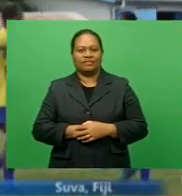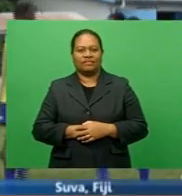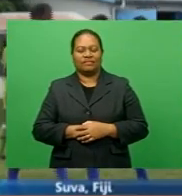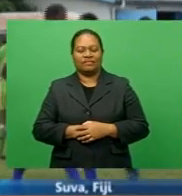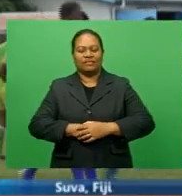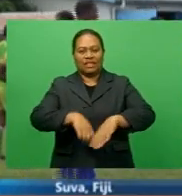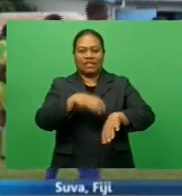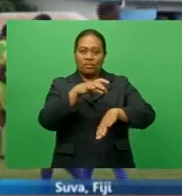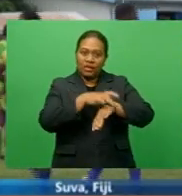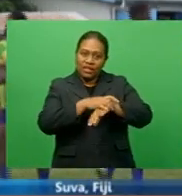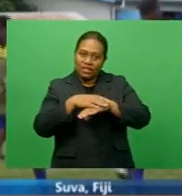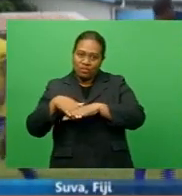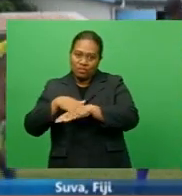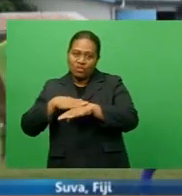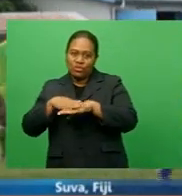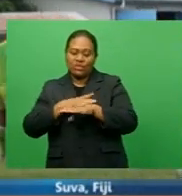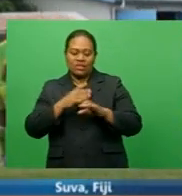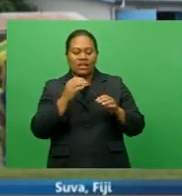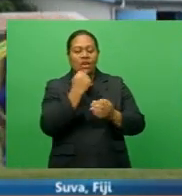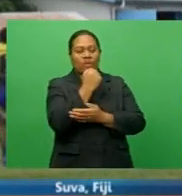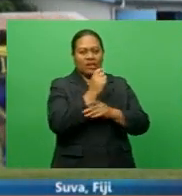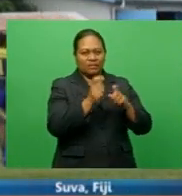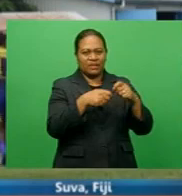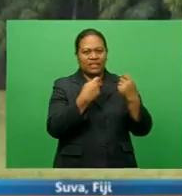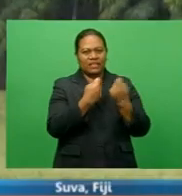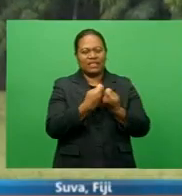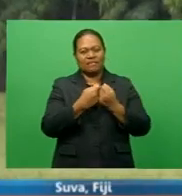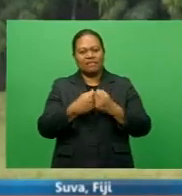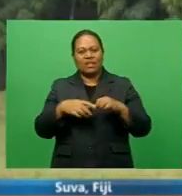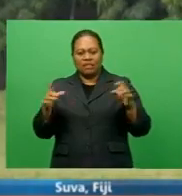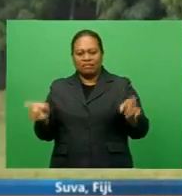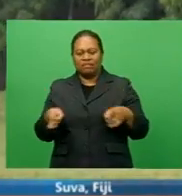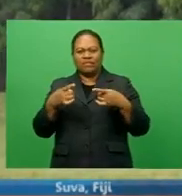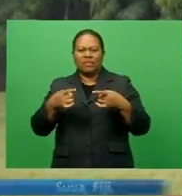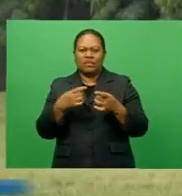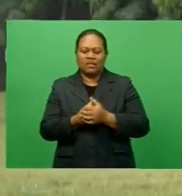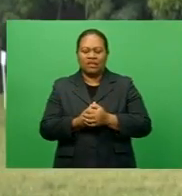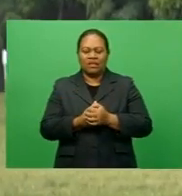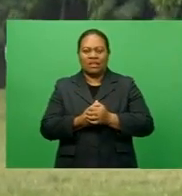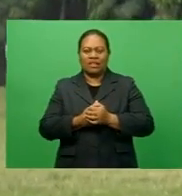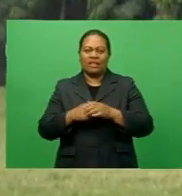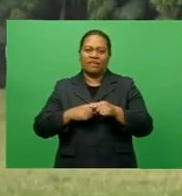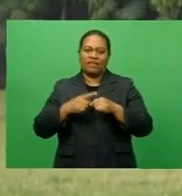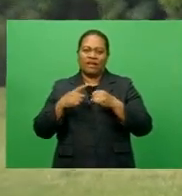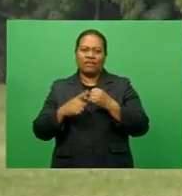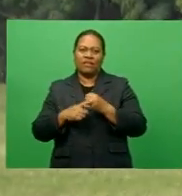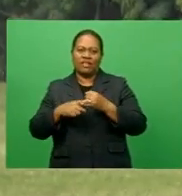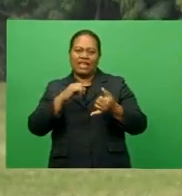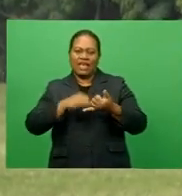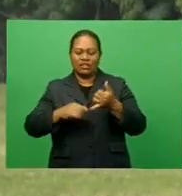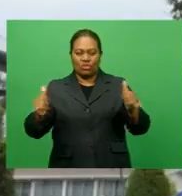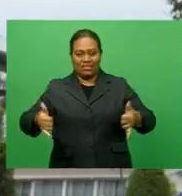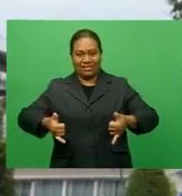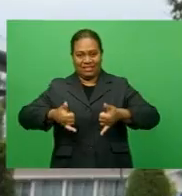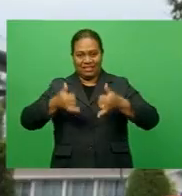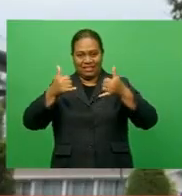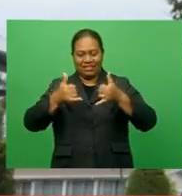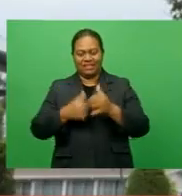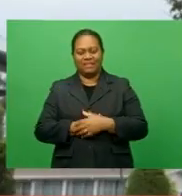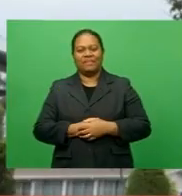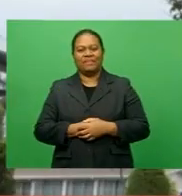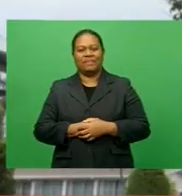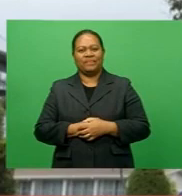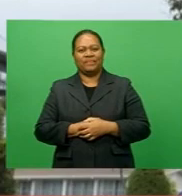The Police Blues rugby team has opted for the underdog tag in its final in the Escort Shield. I